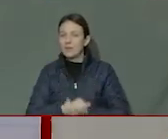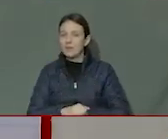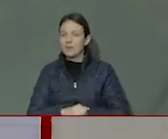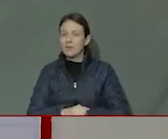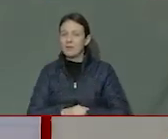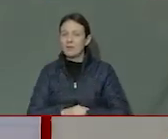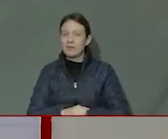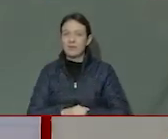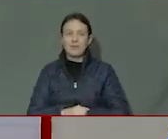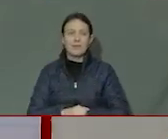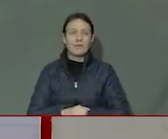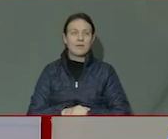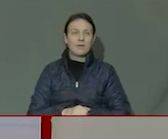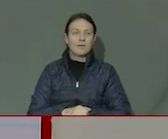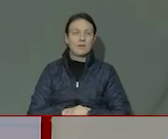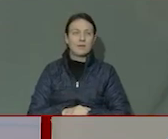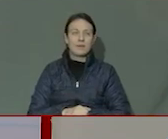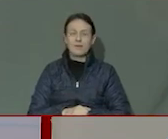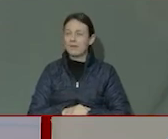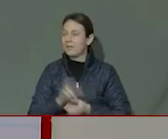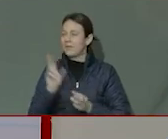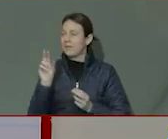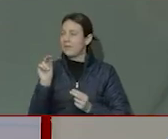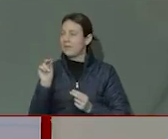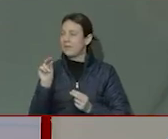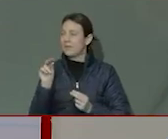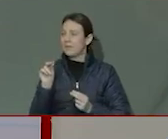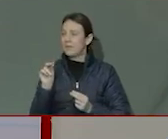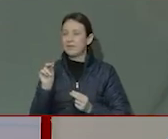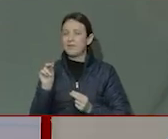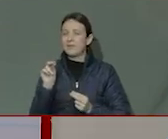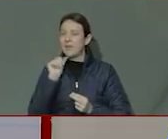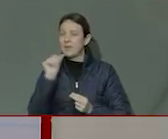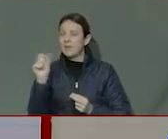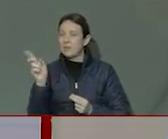Oh, you can't get, that doesn't sound right to me.